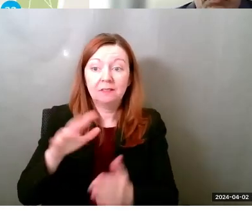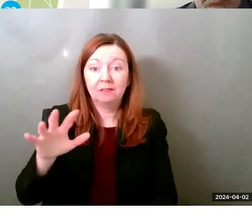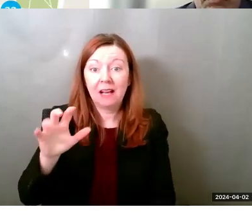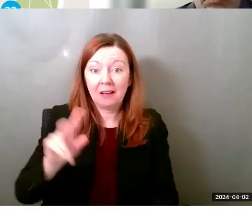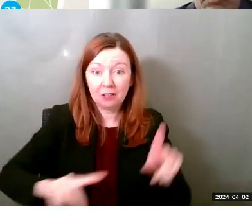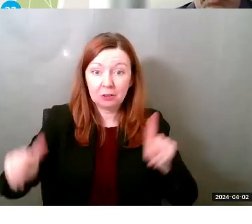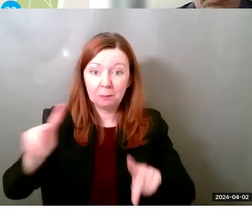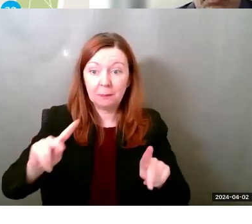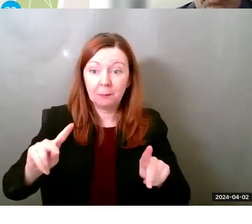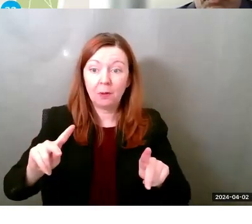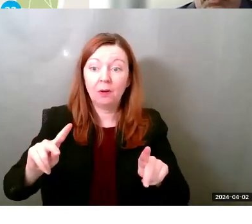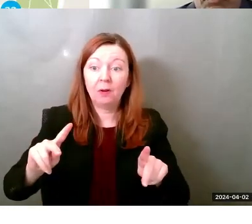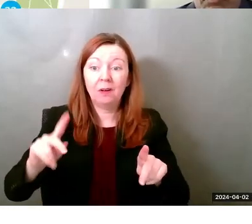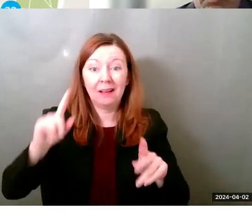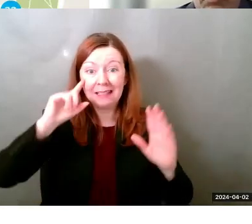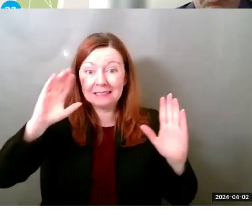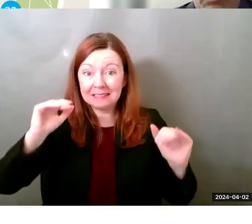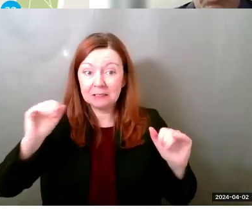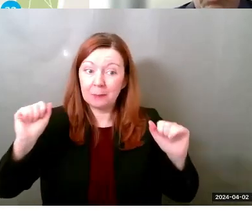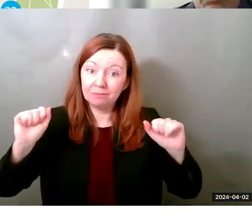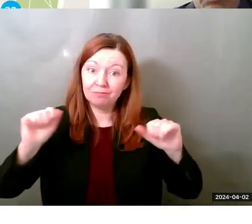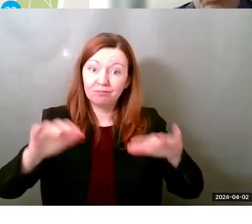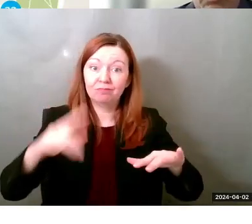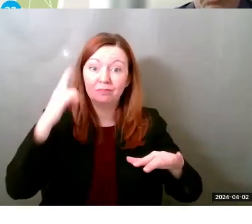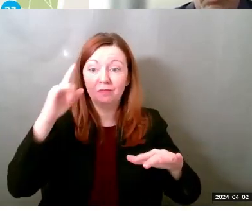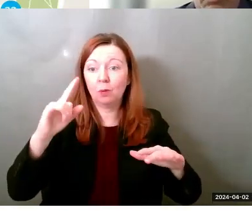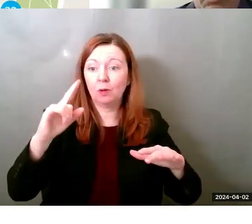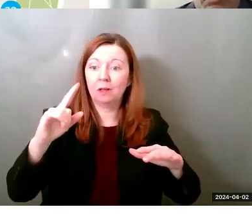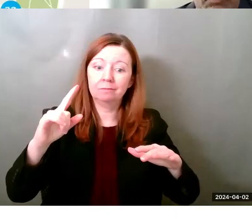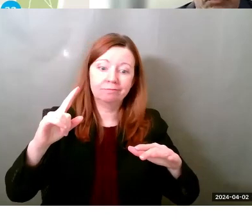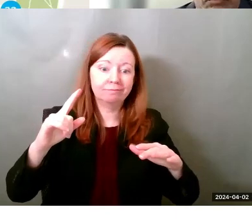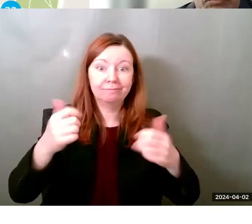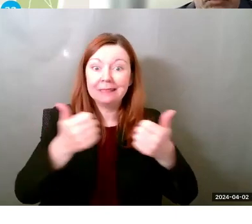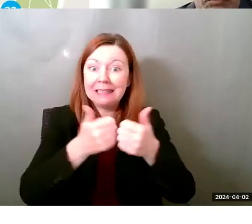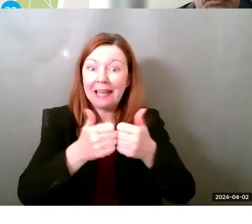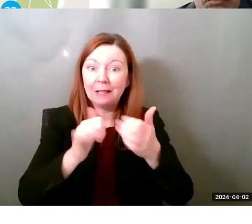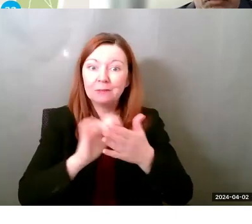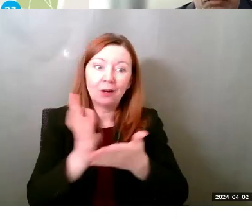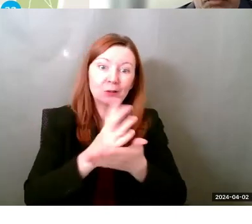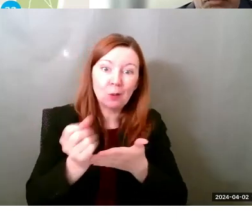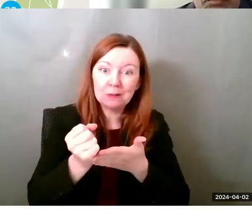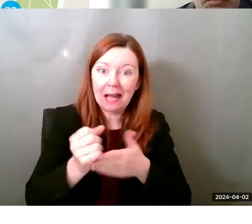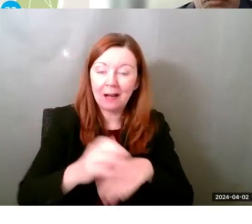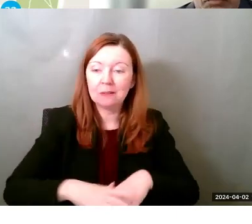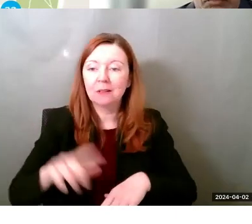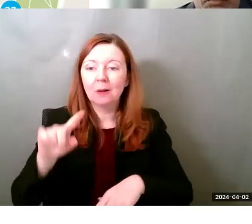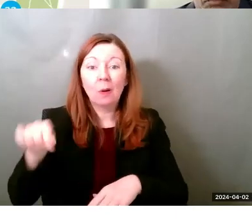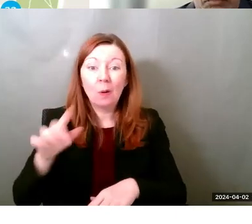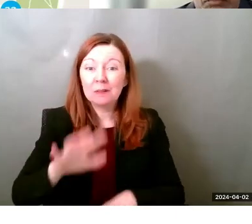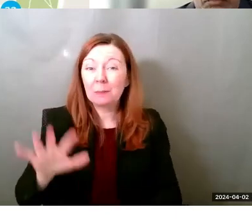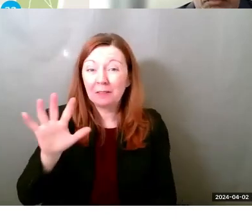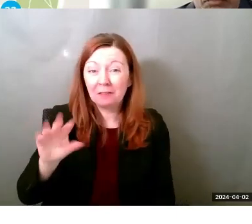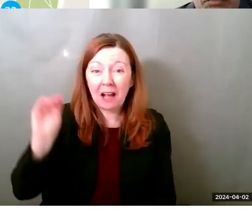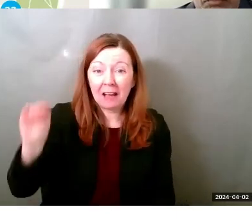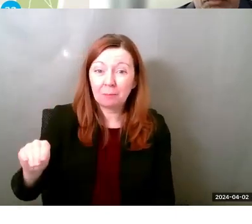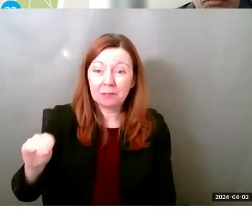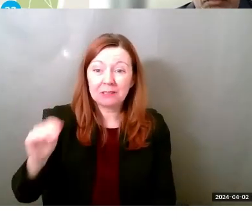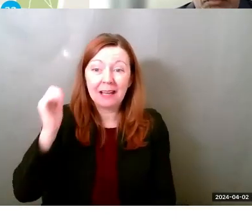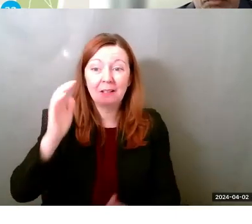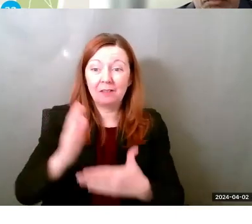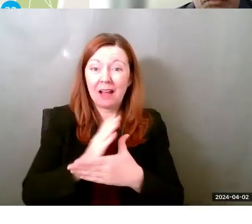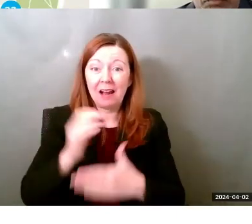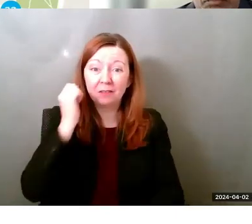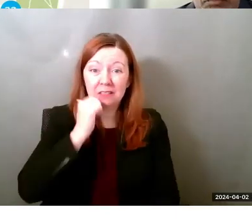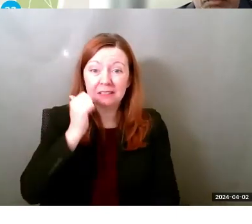18,500 people that are anticipated to come for the sold out games are only about 5% of the average daily pedestrians in